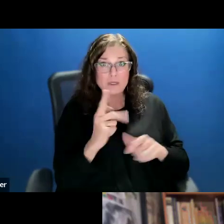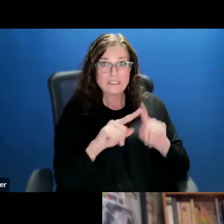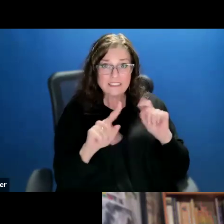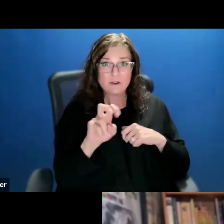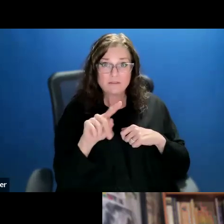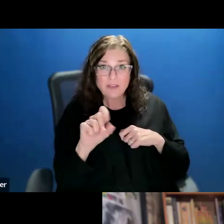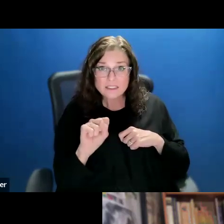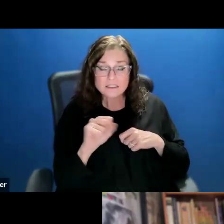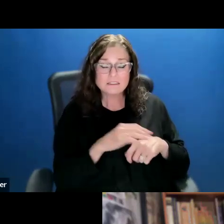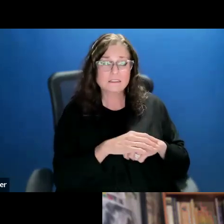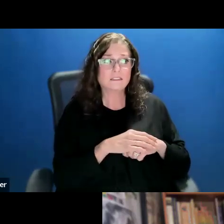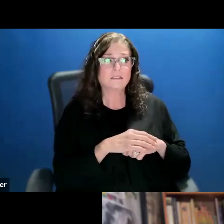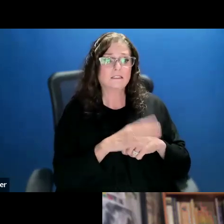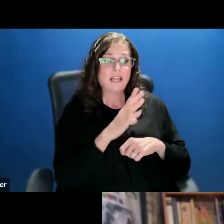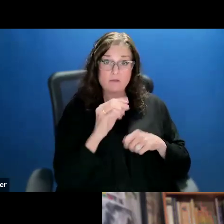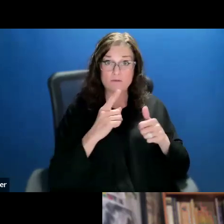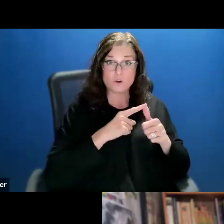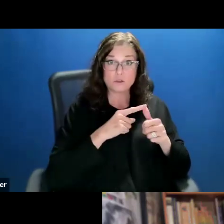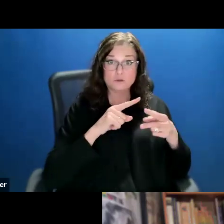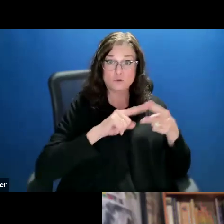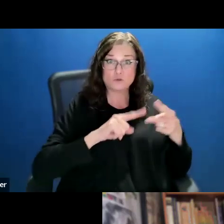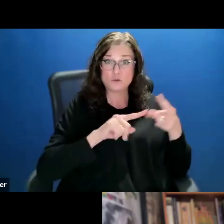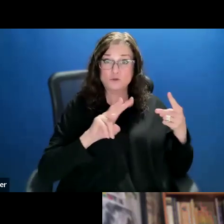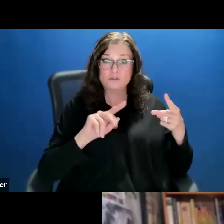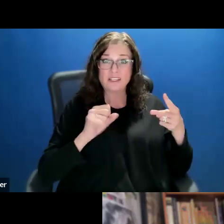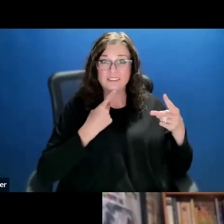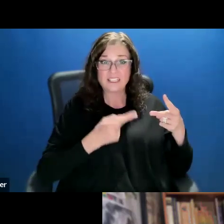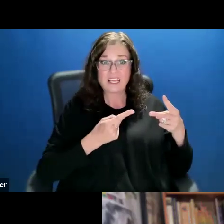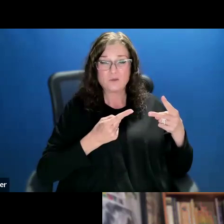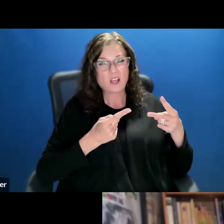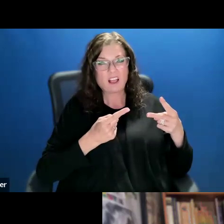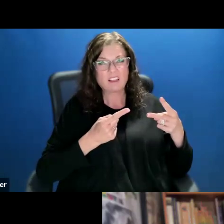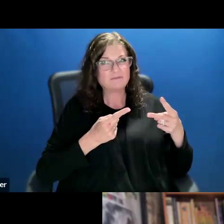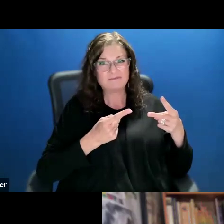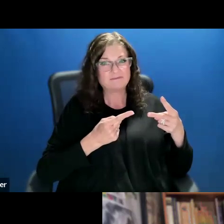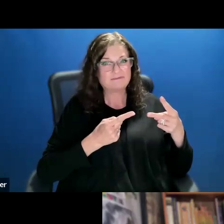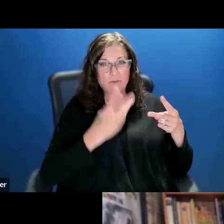vets. And the first two said, well, we have to